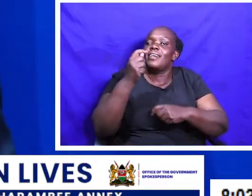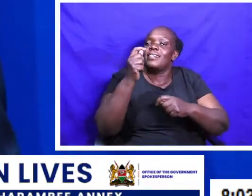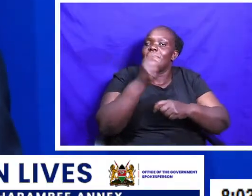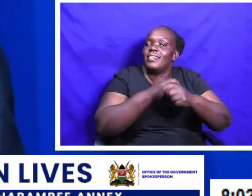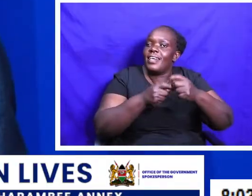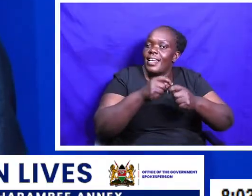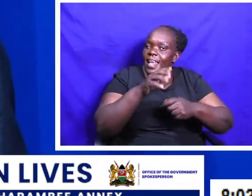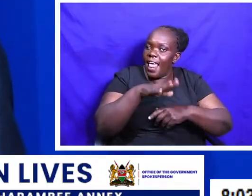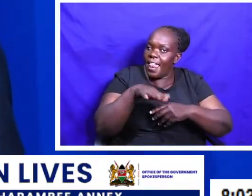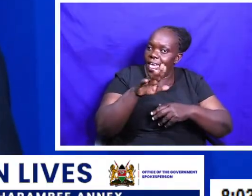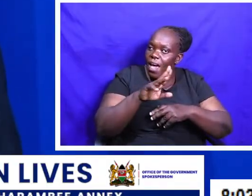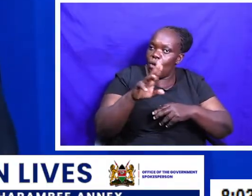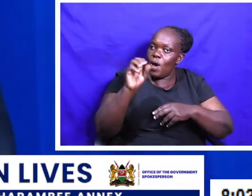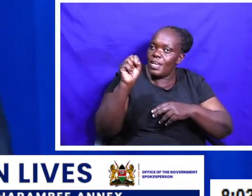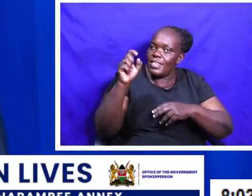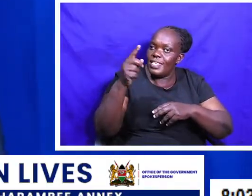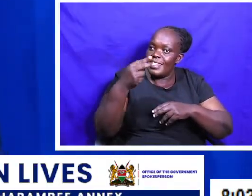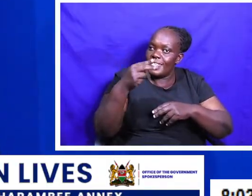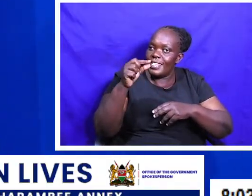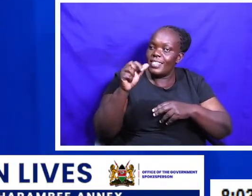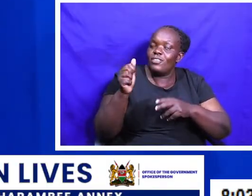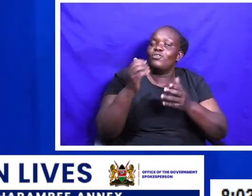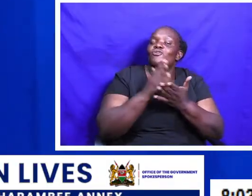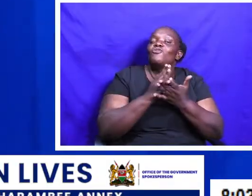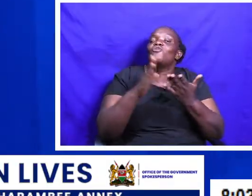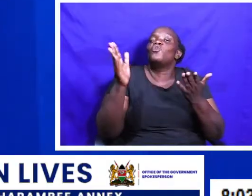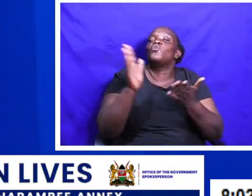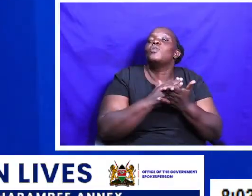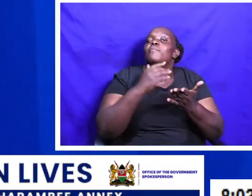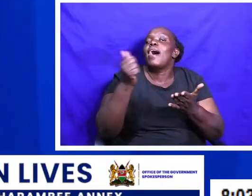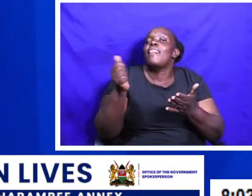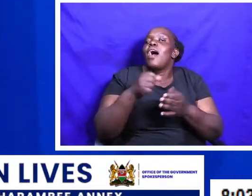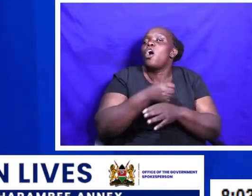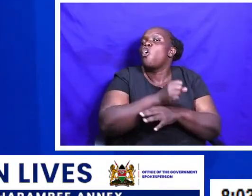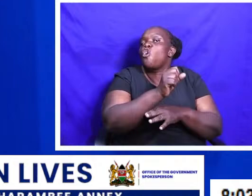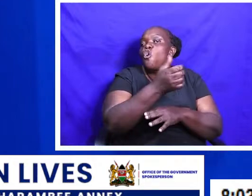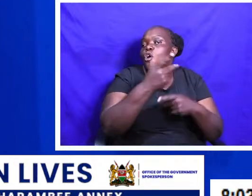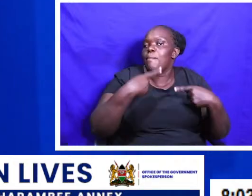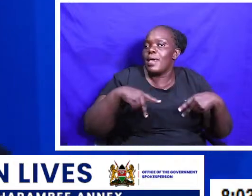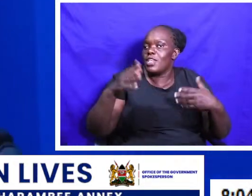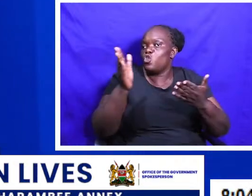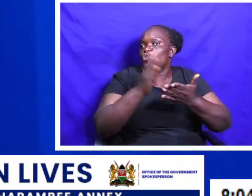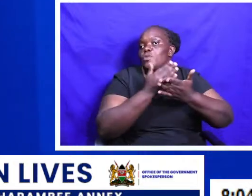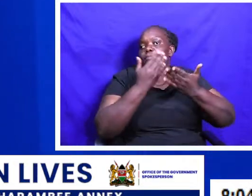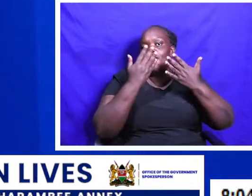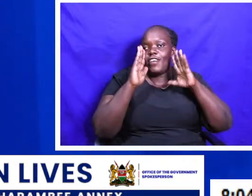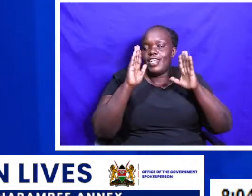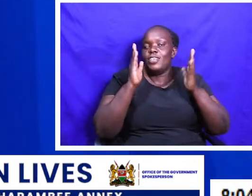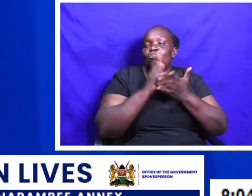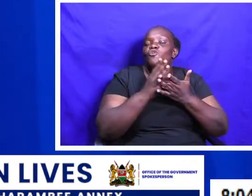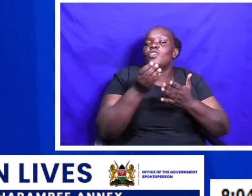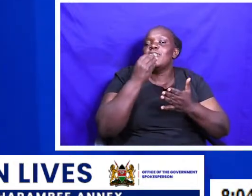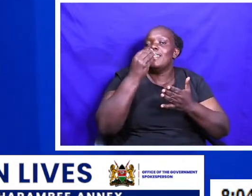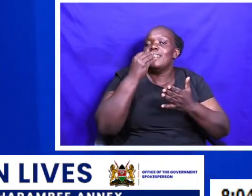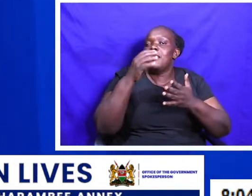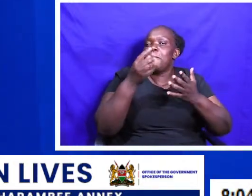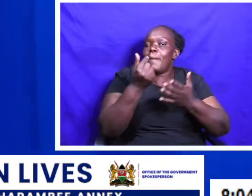Nzoia, in Uasin Gishu County, because of kumeondolewa yale makatera. Wale ambao walikuwa nakula pesa ya nini? Ya